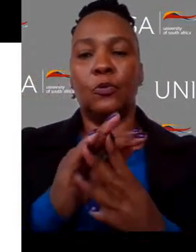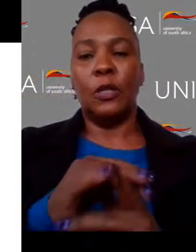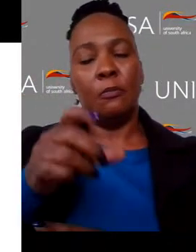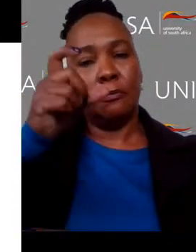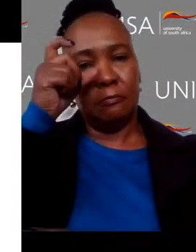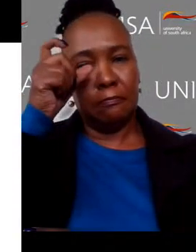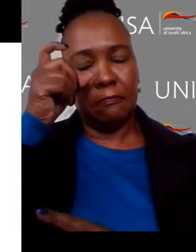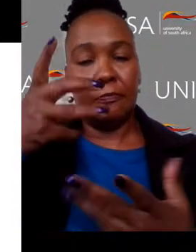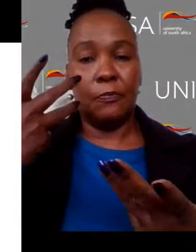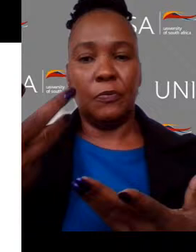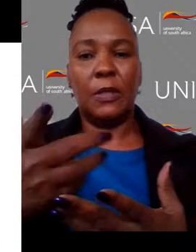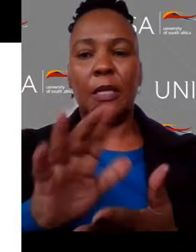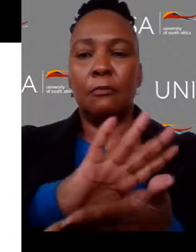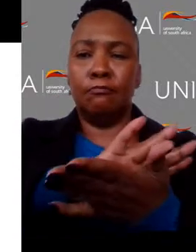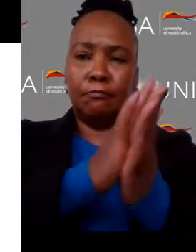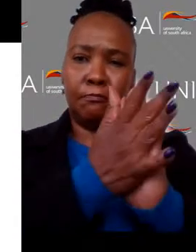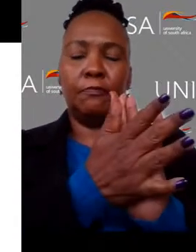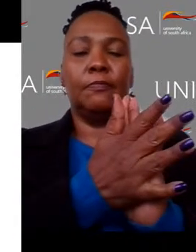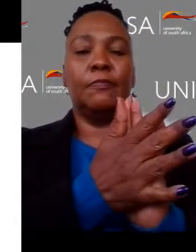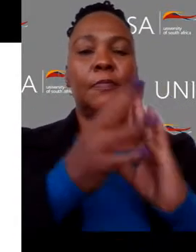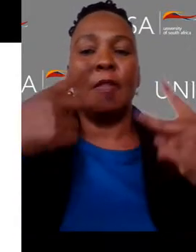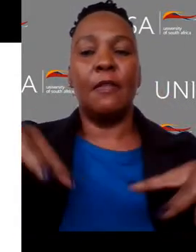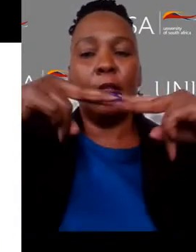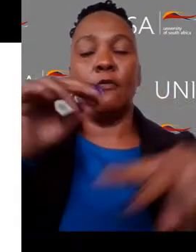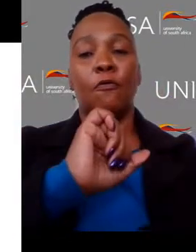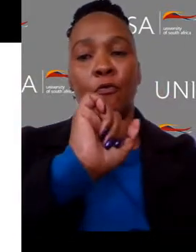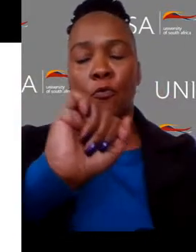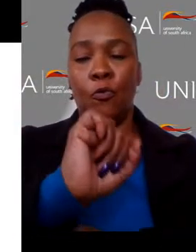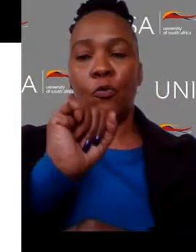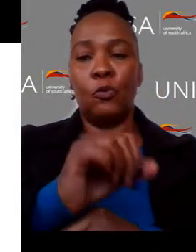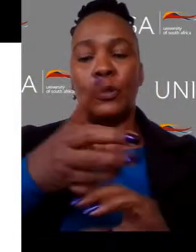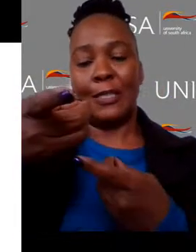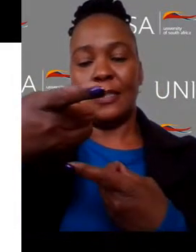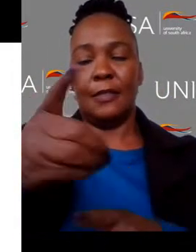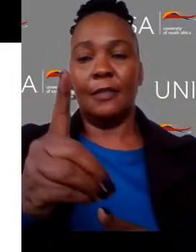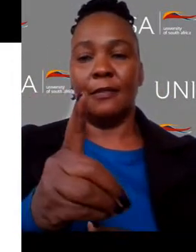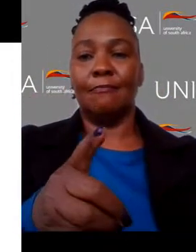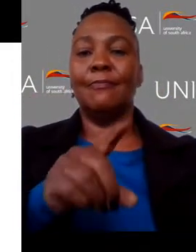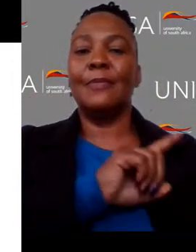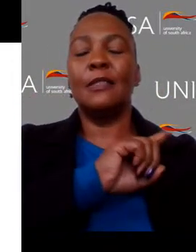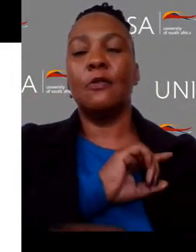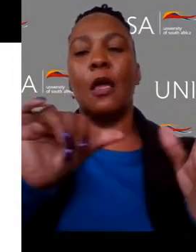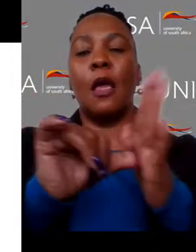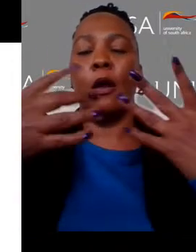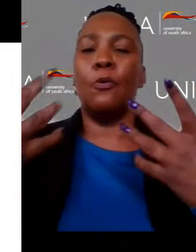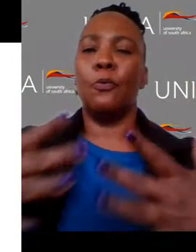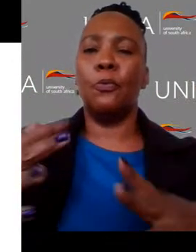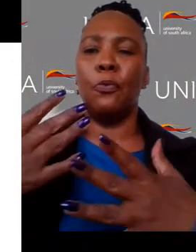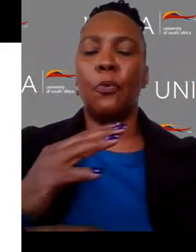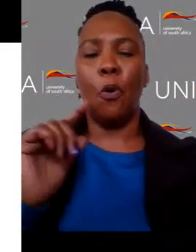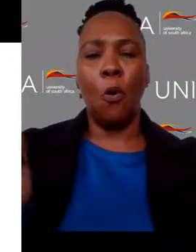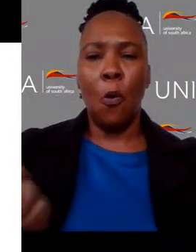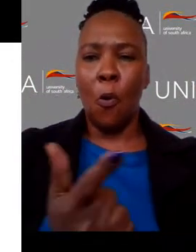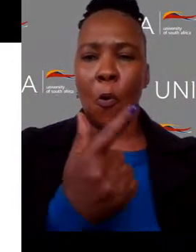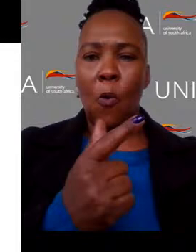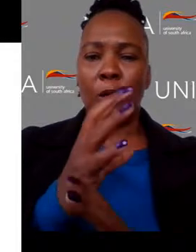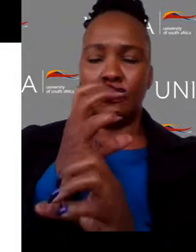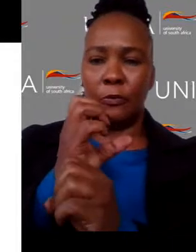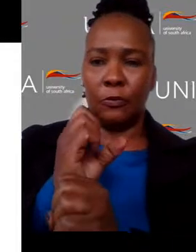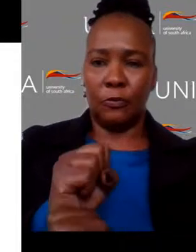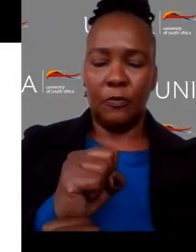that can tarnish the value of your degree too. And that's why it's important we all uphold these values